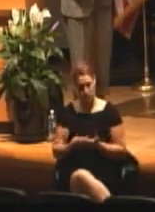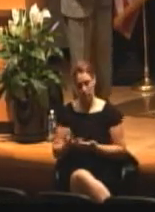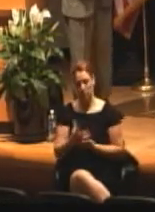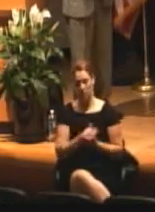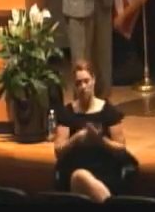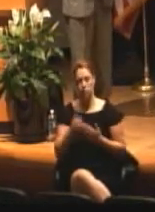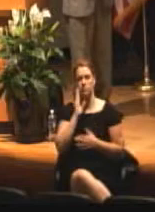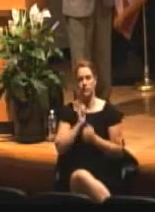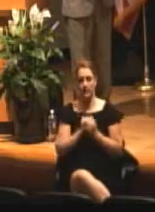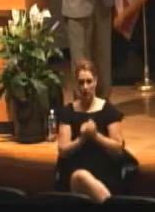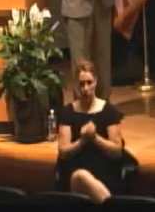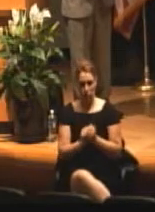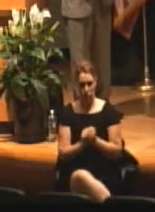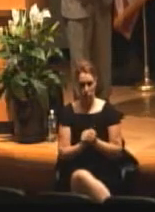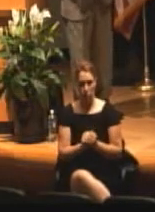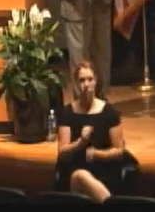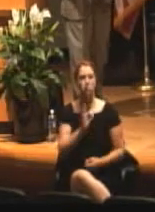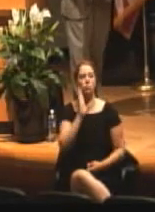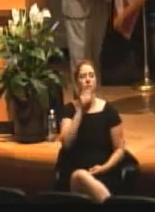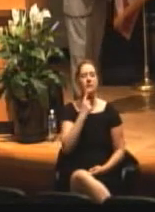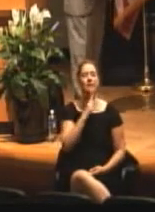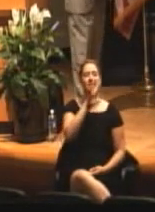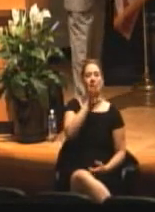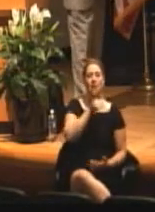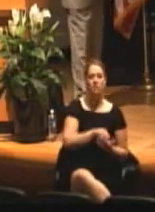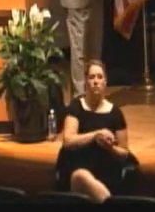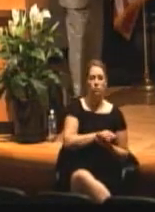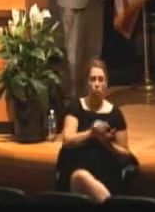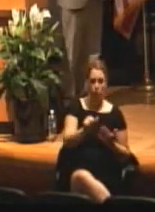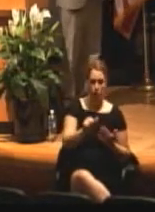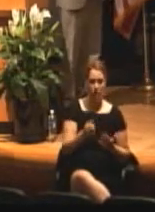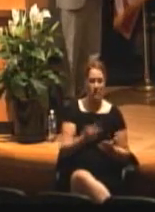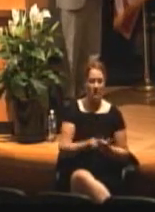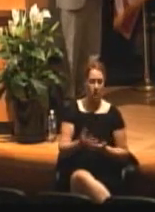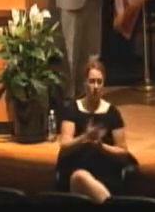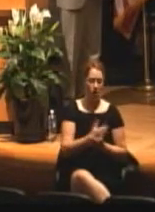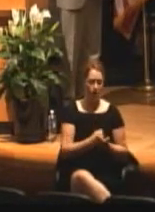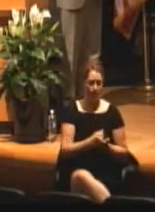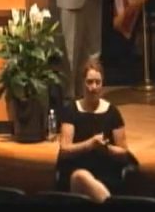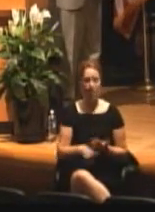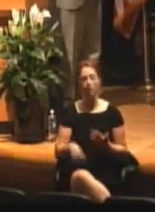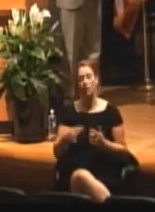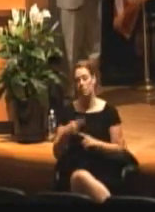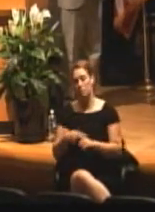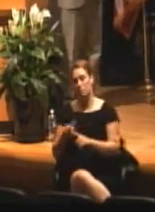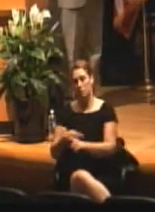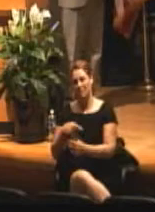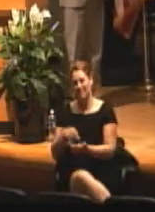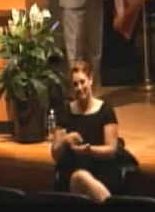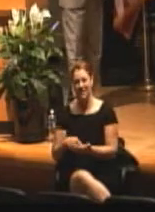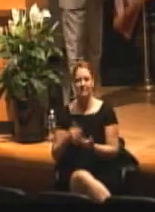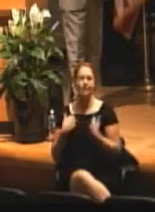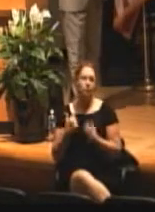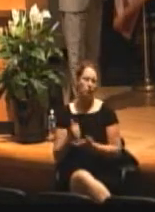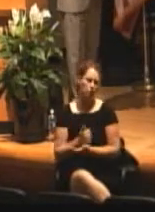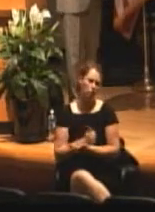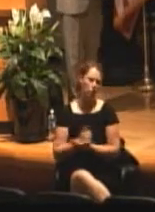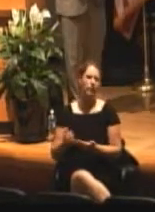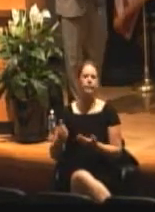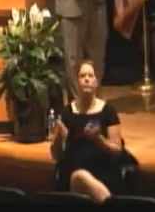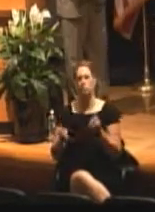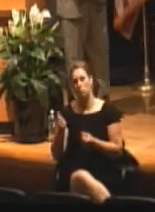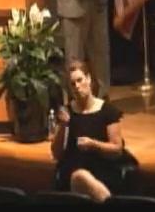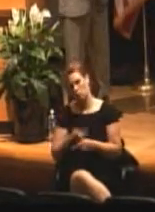going to say $5,000 in income. Monthly debts, I put a car loan, some credit cards, so about $500